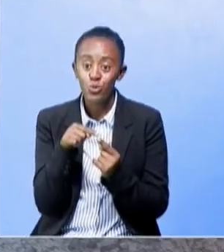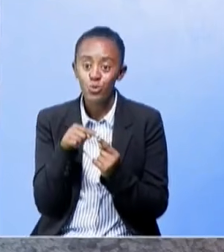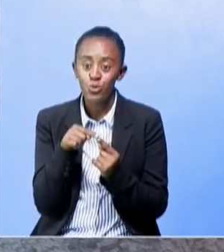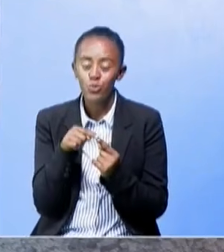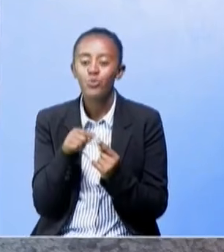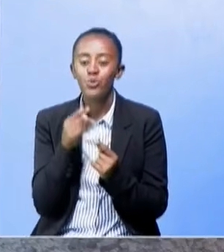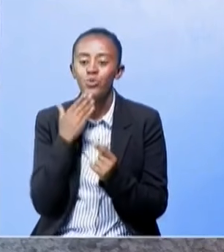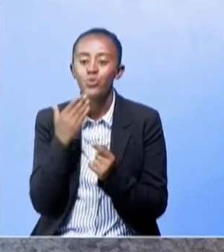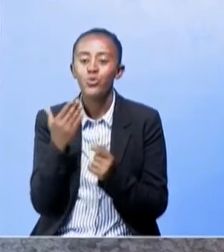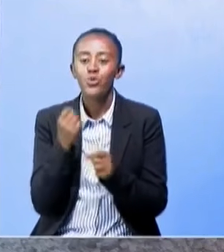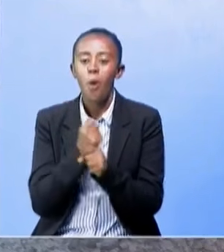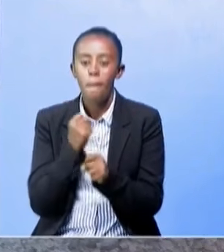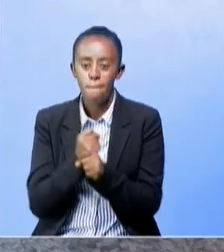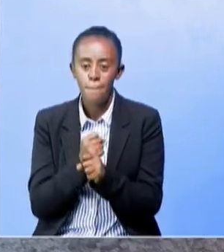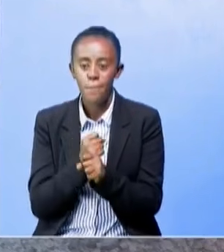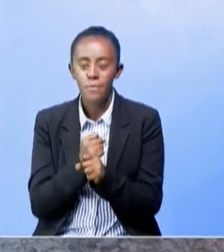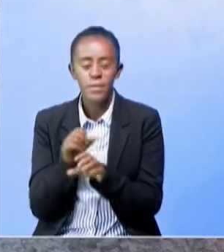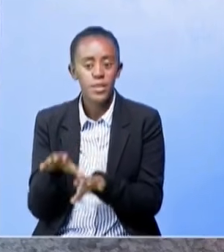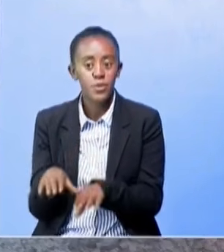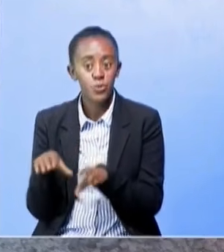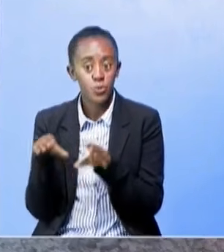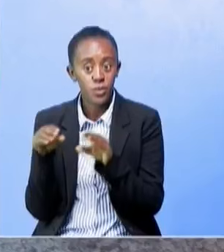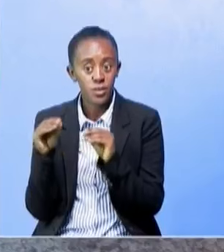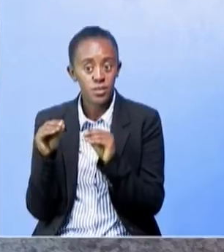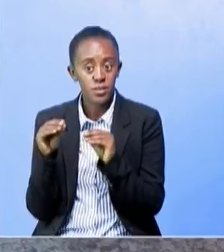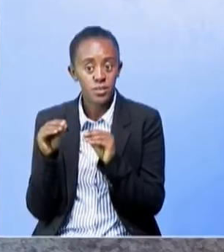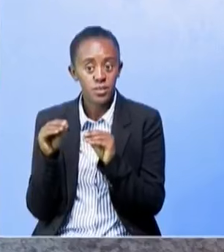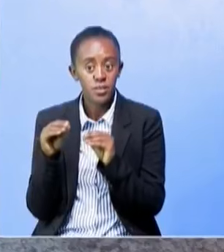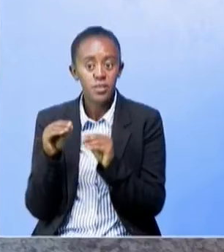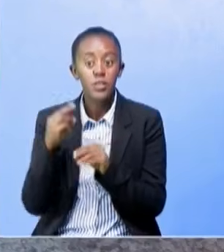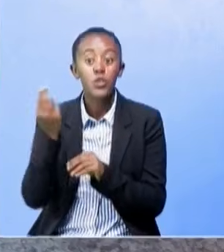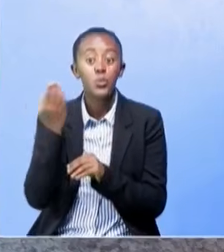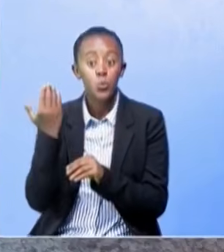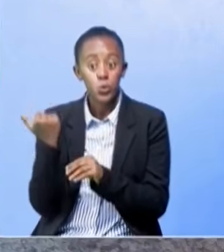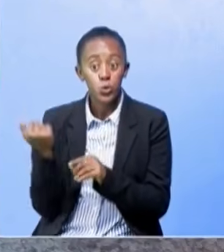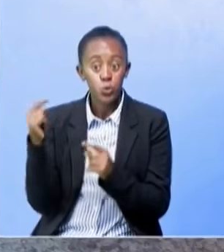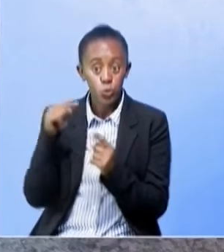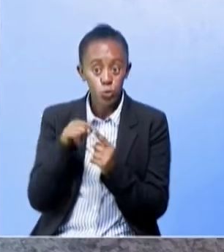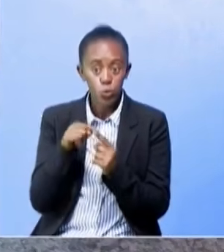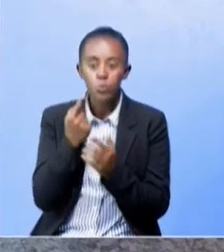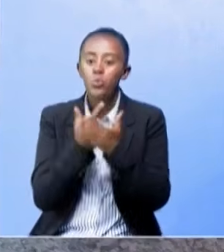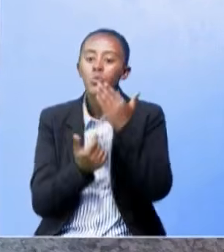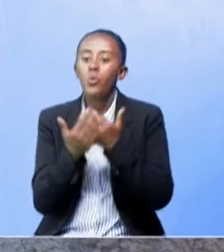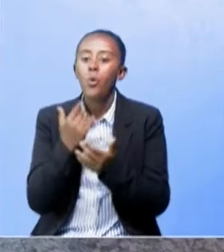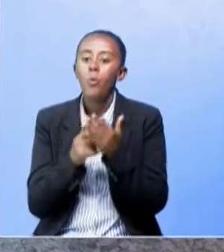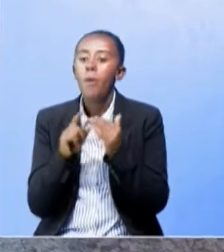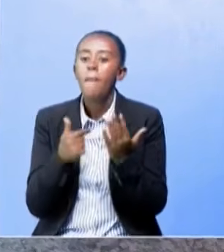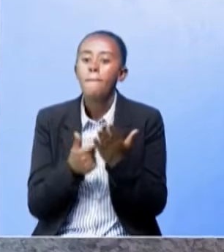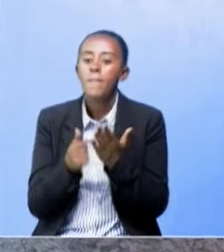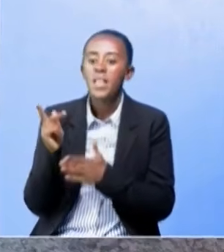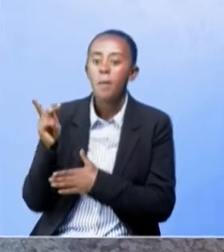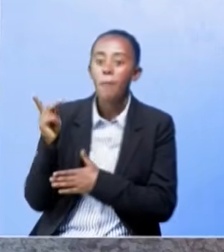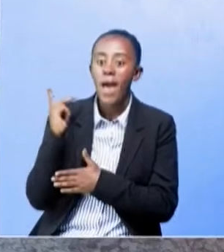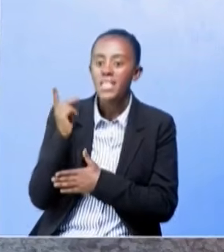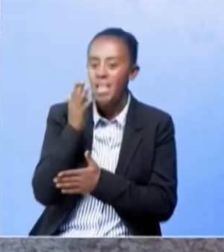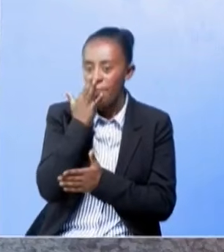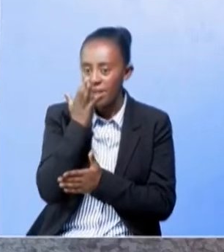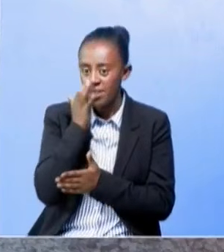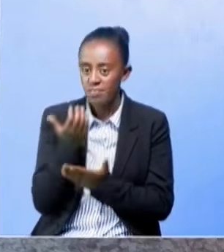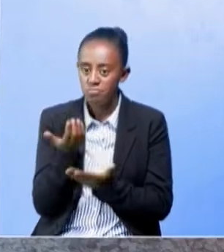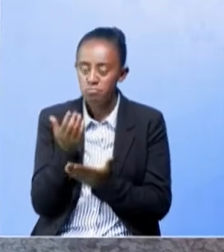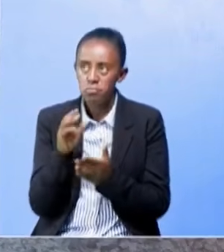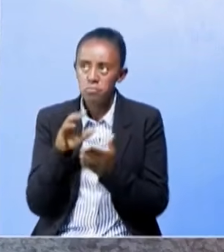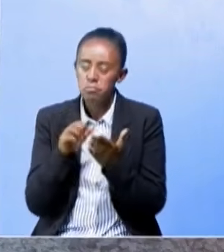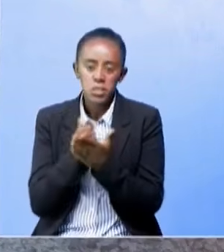Good job. Students, used to talk about past habits,